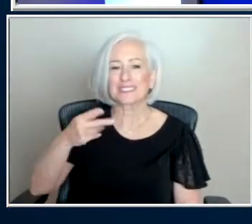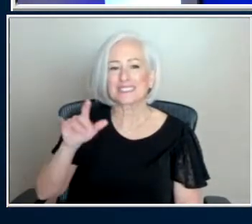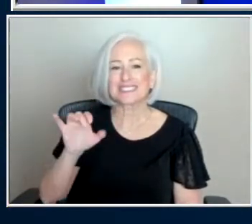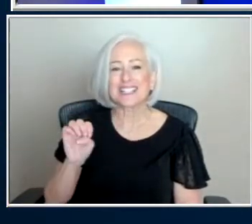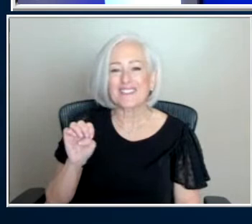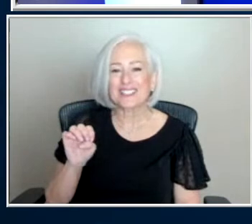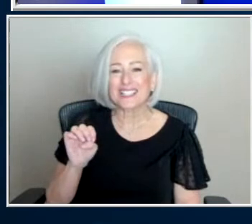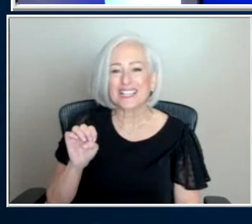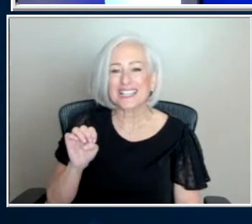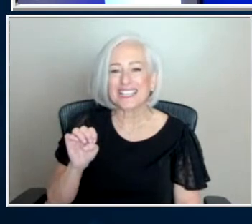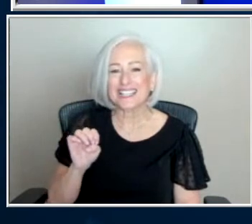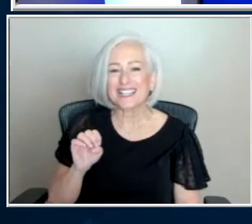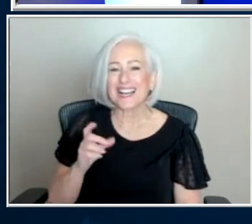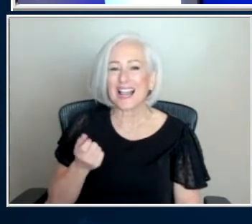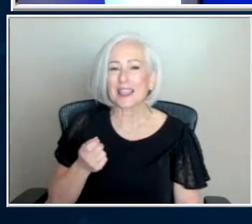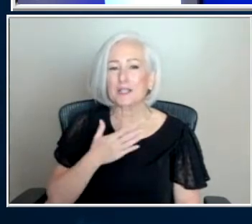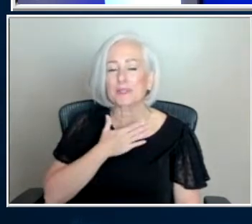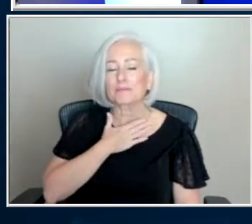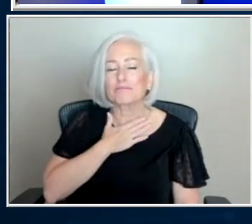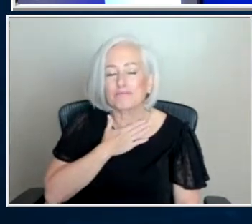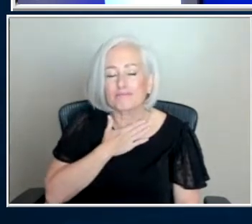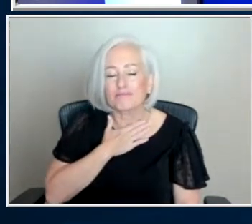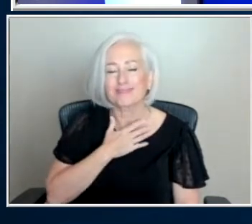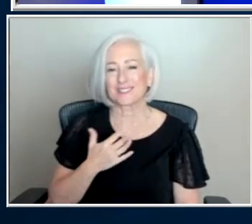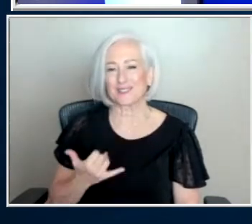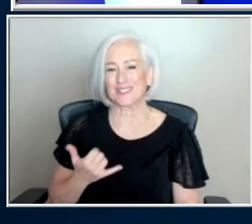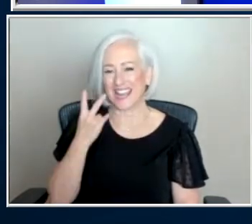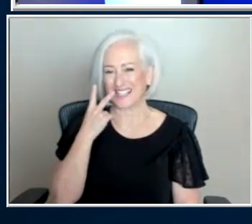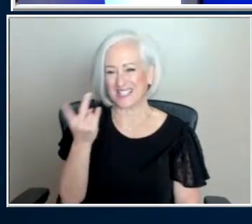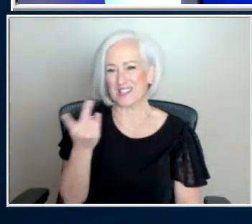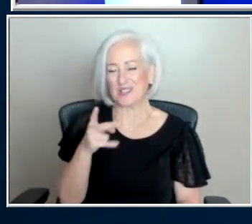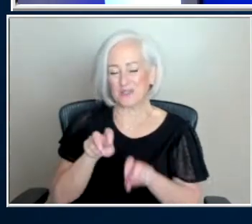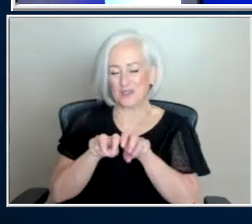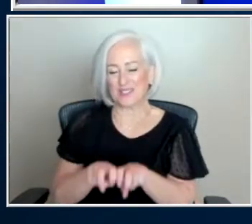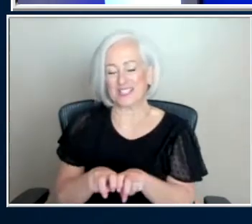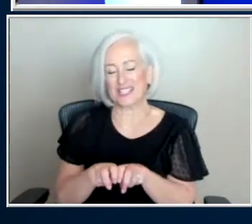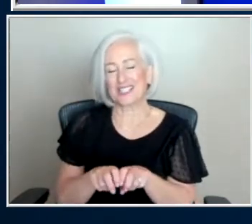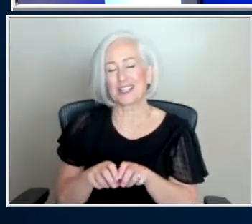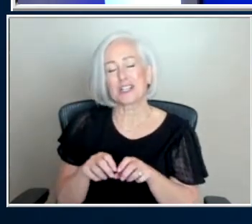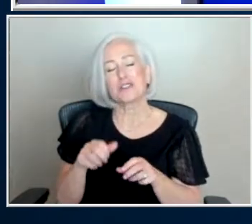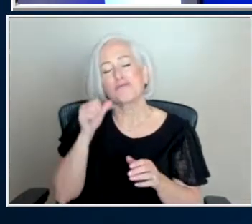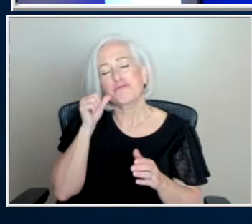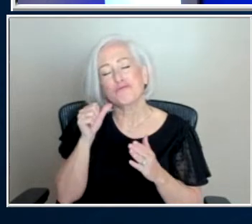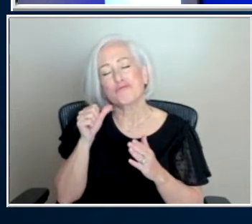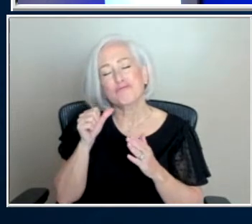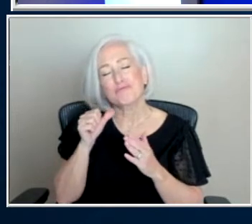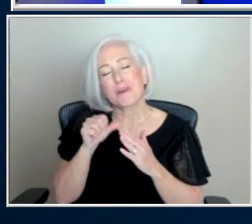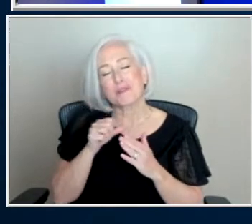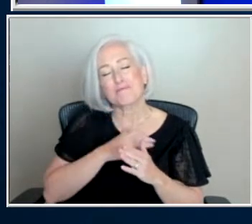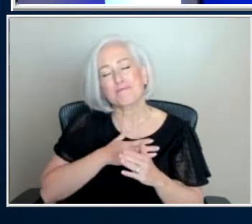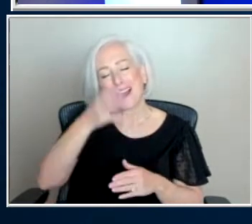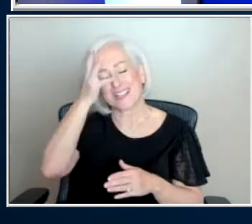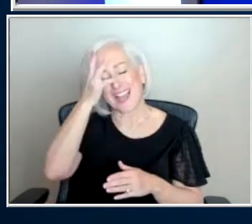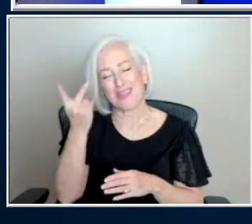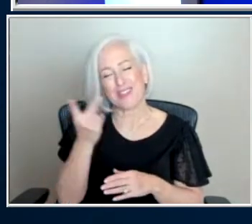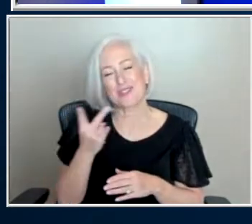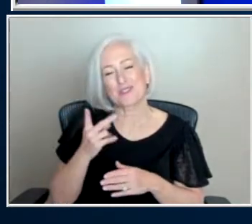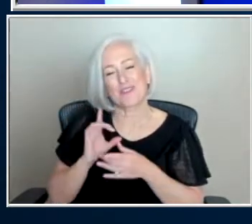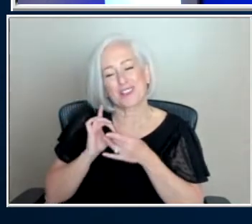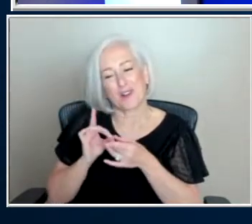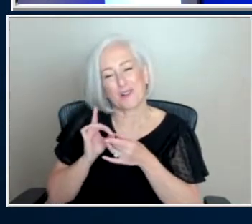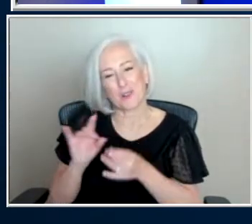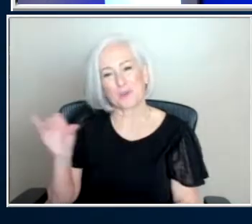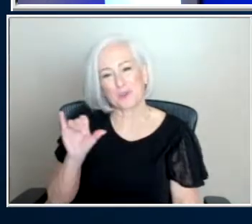choked today because I see you two sitting there. It reminds me a lot of me and my dad. We're very close, Stephanie, so I understand. It's like you could